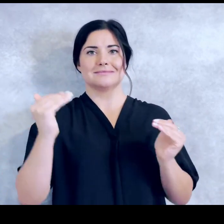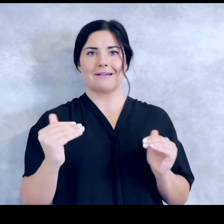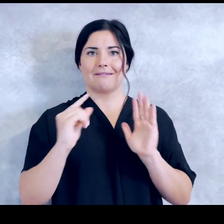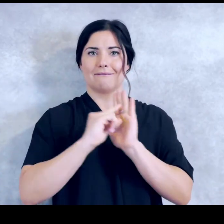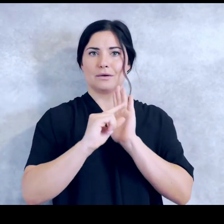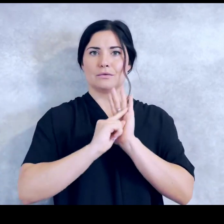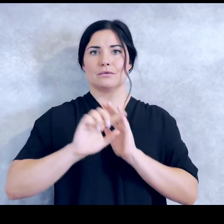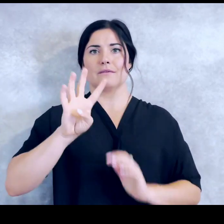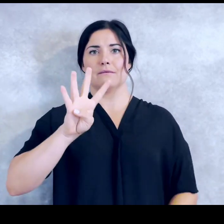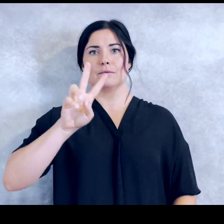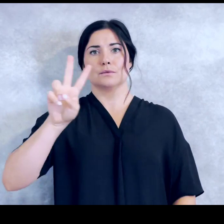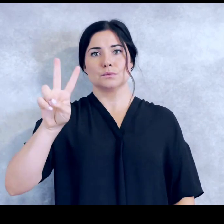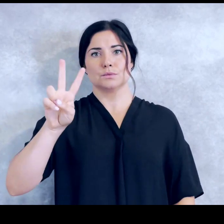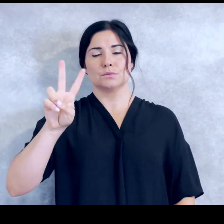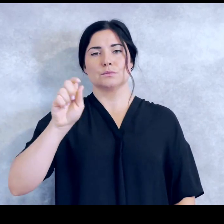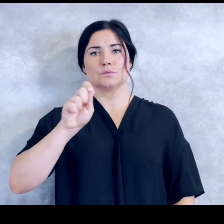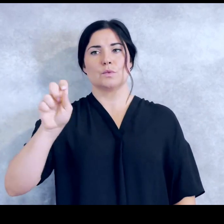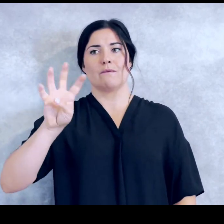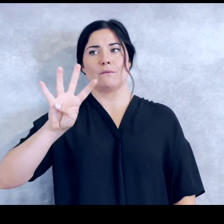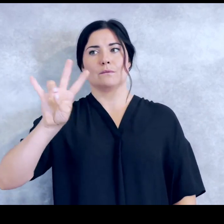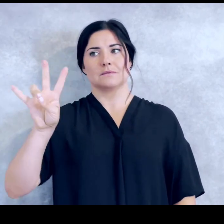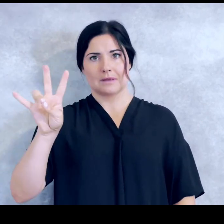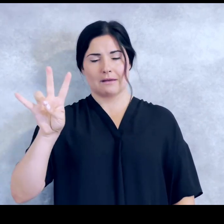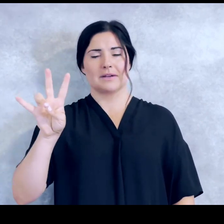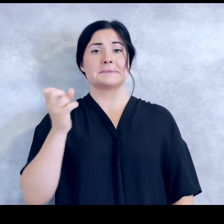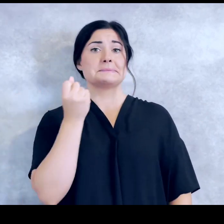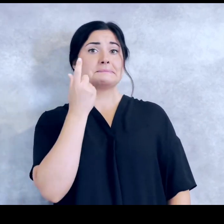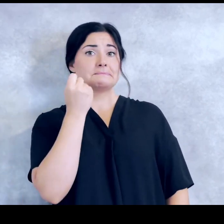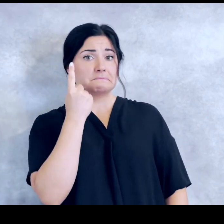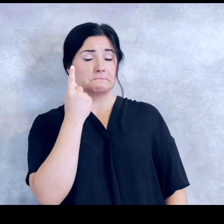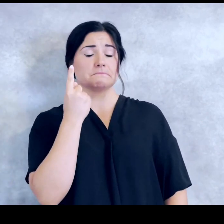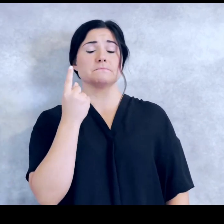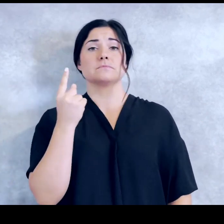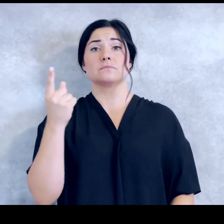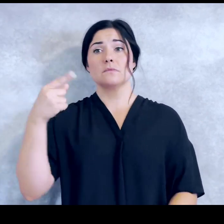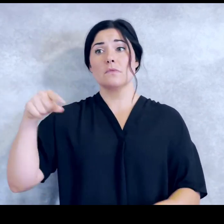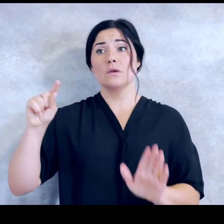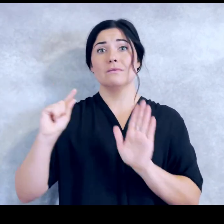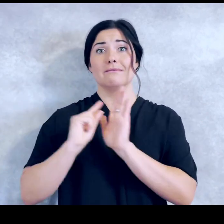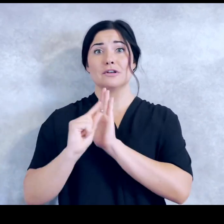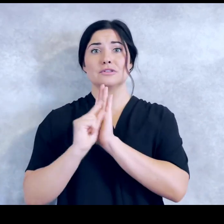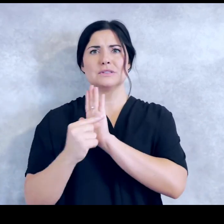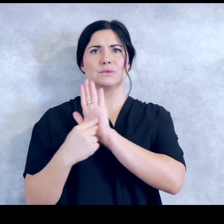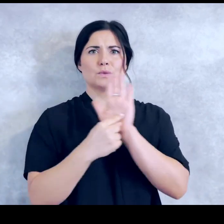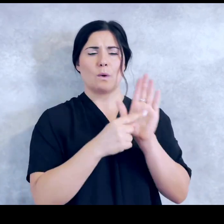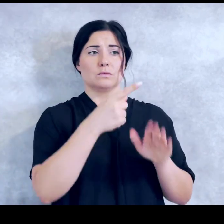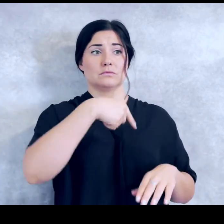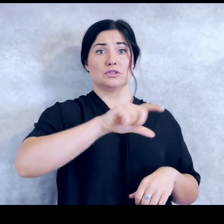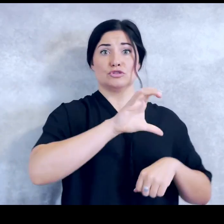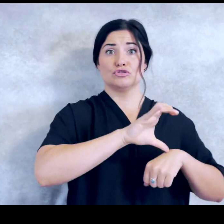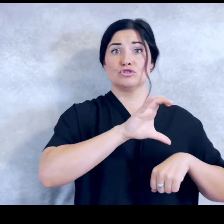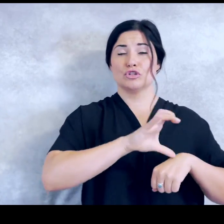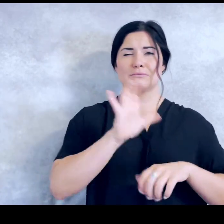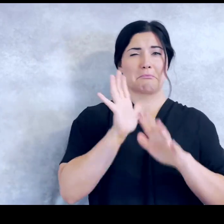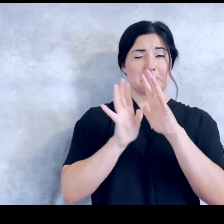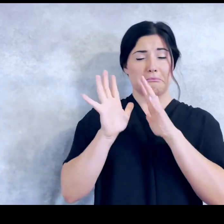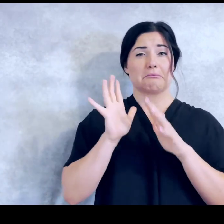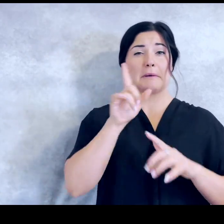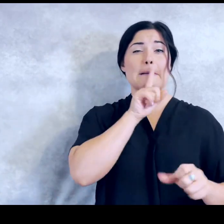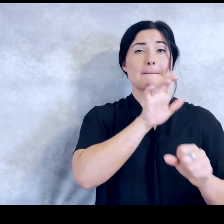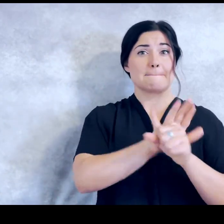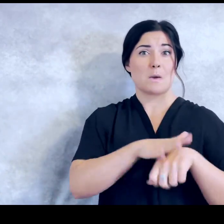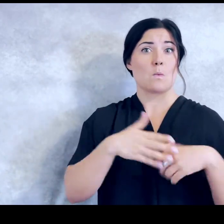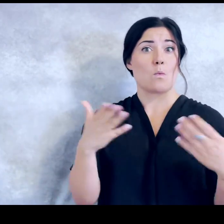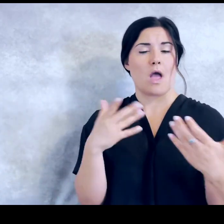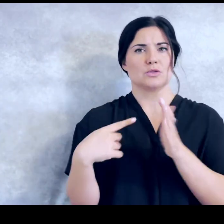chapter 2, I'm going to read verses 42 to 47, because the few things that the early church committed themselves to that I want to pull